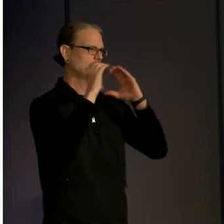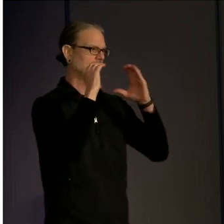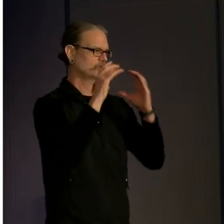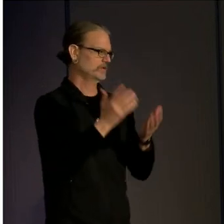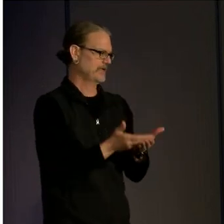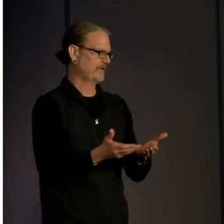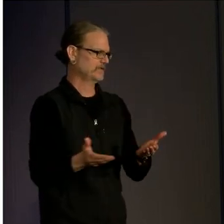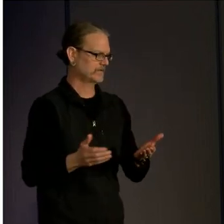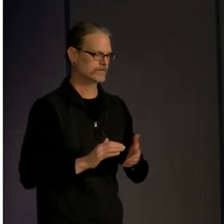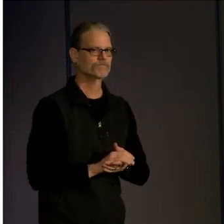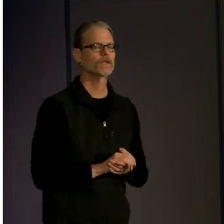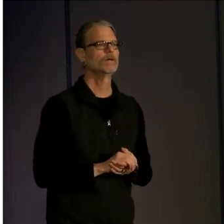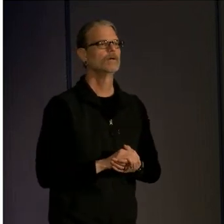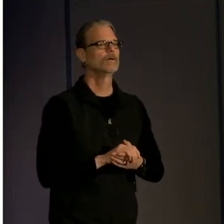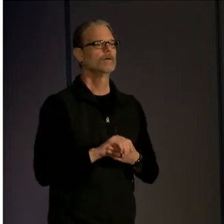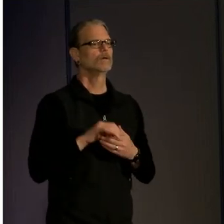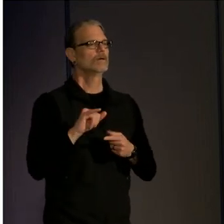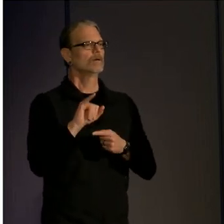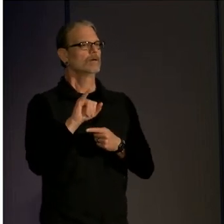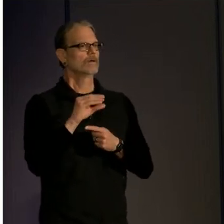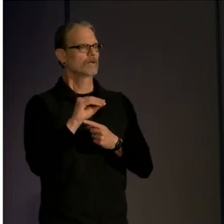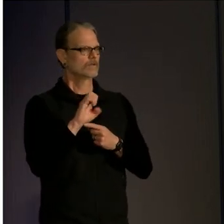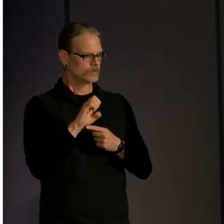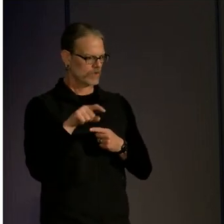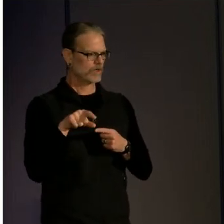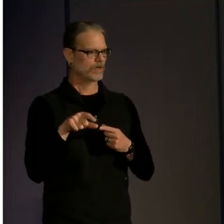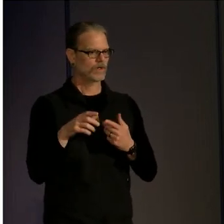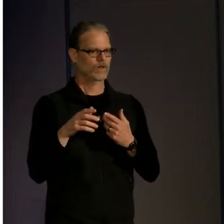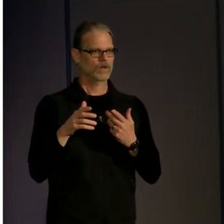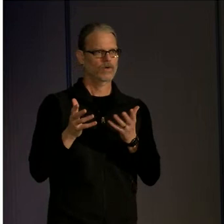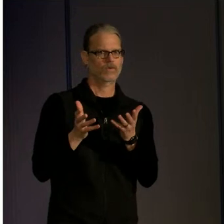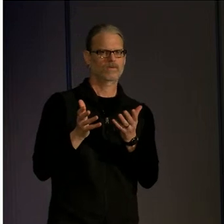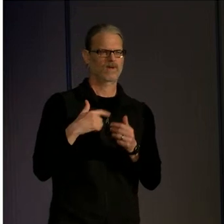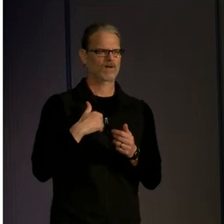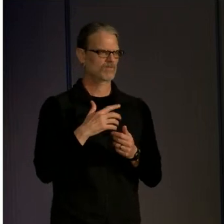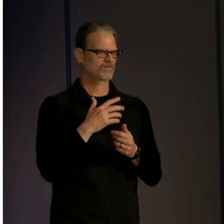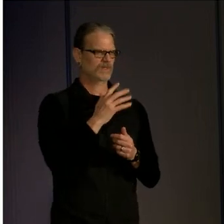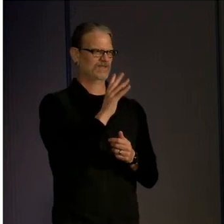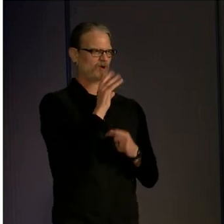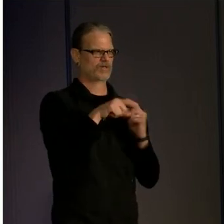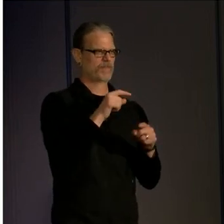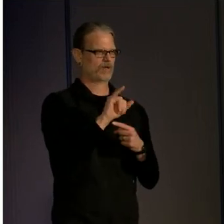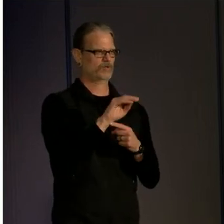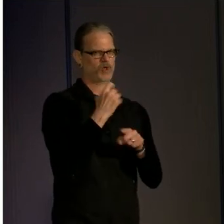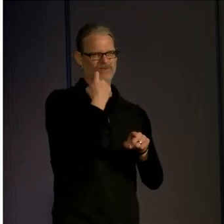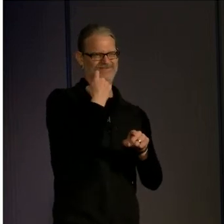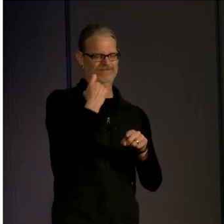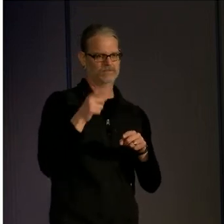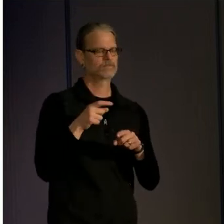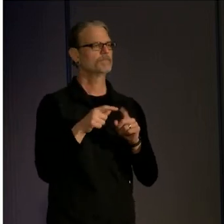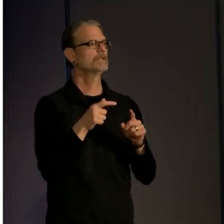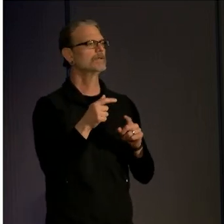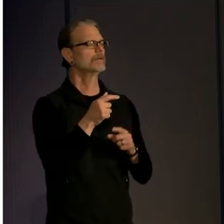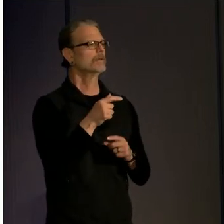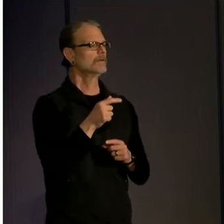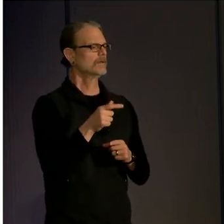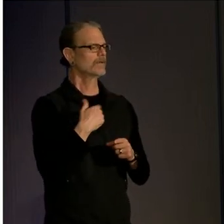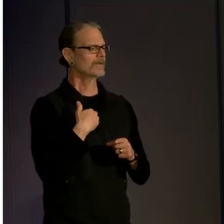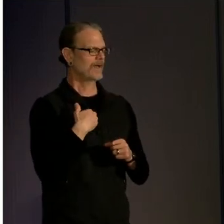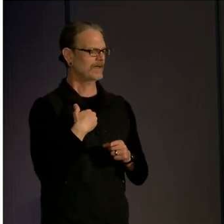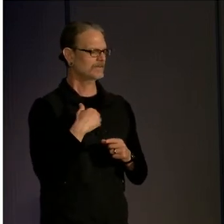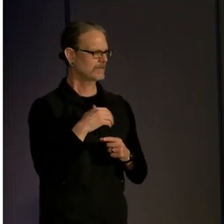devices. Joe was talking about his daughter Siobhan, which I talked about Joe earlier. Siobhan has Creutzfeldt syndrome.